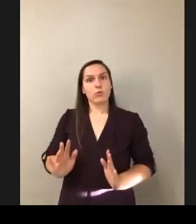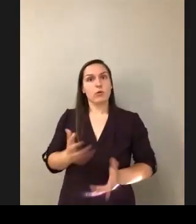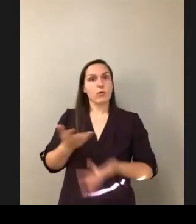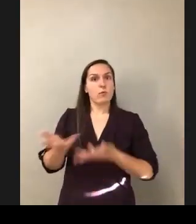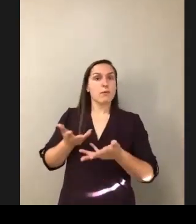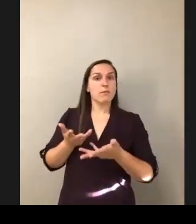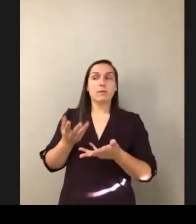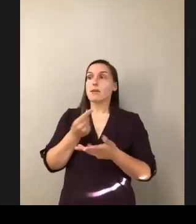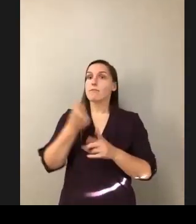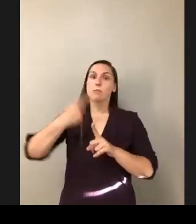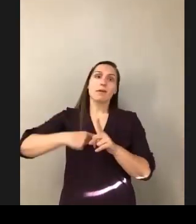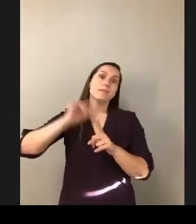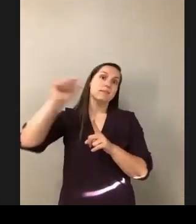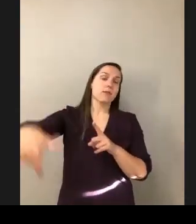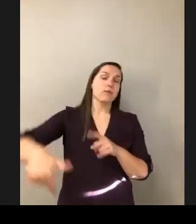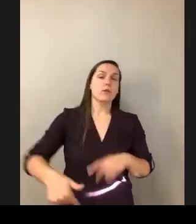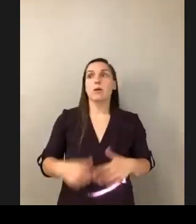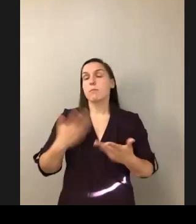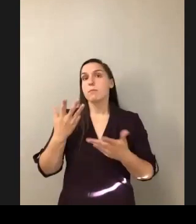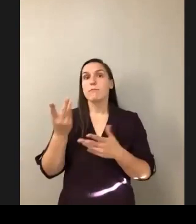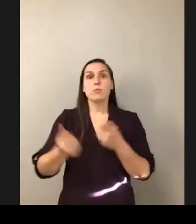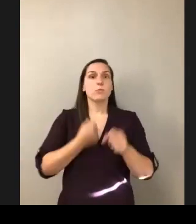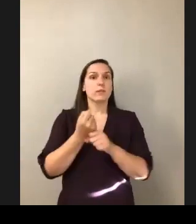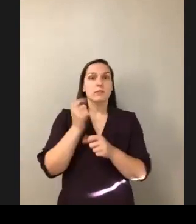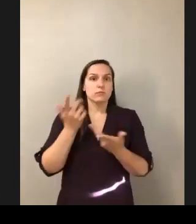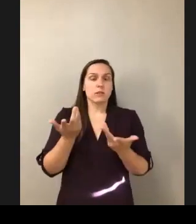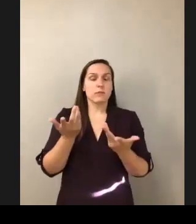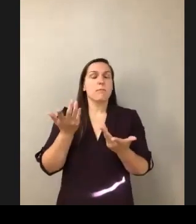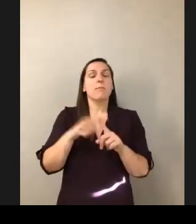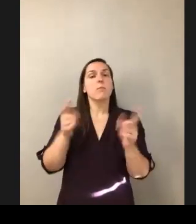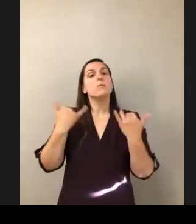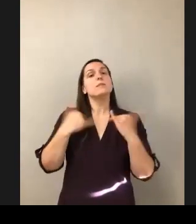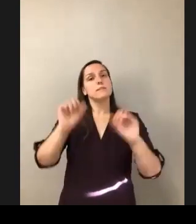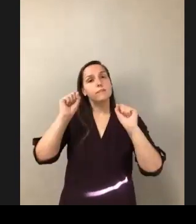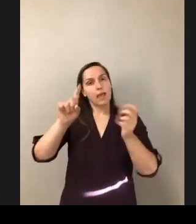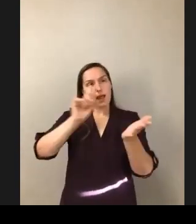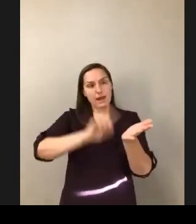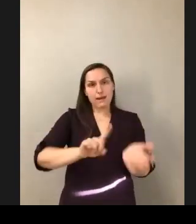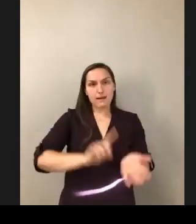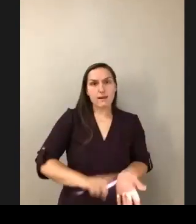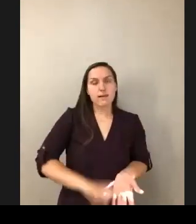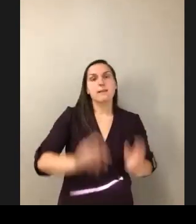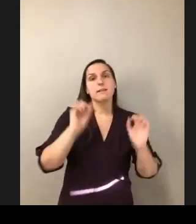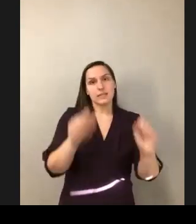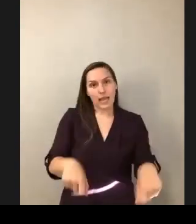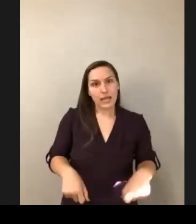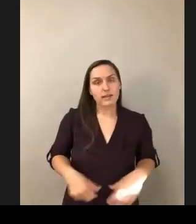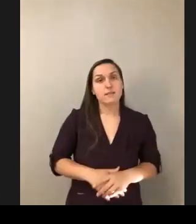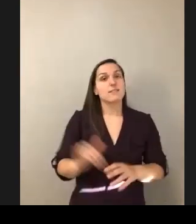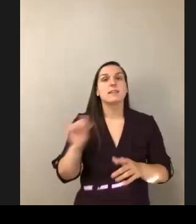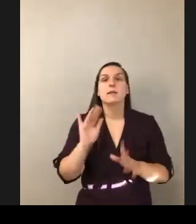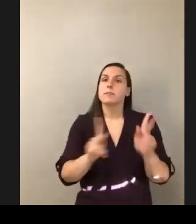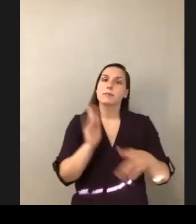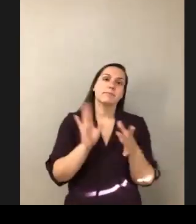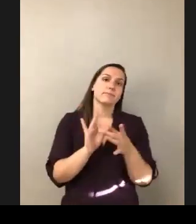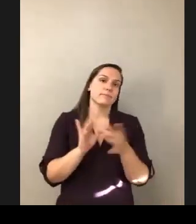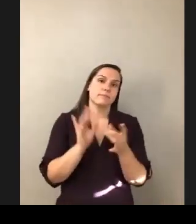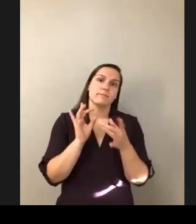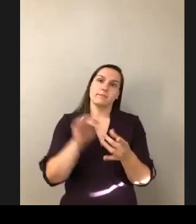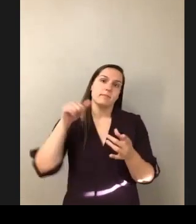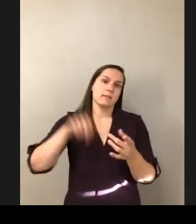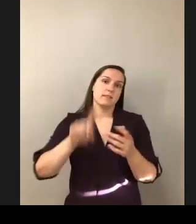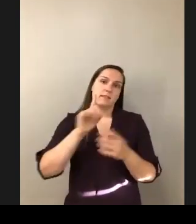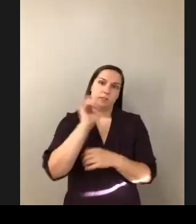months after the incident occurred, but we can still investigate that. But, as everyone said regarding this question, it's an